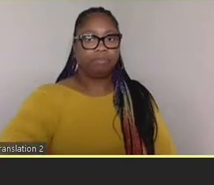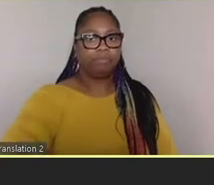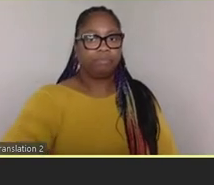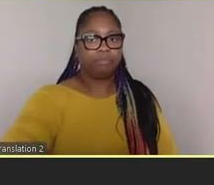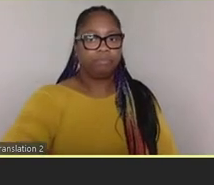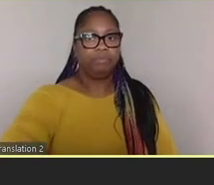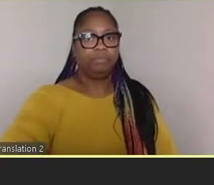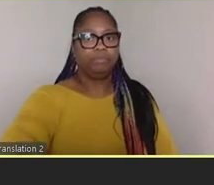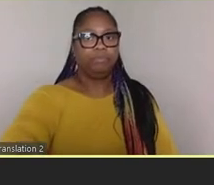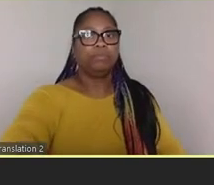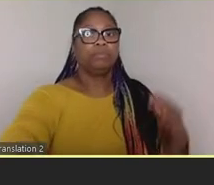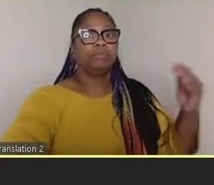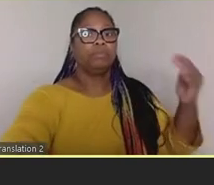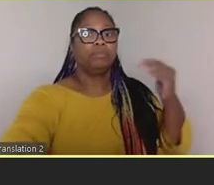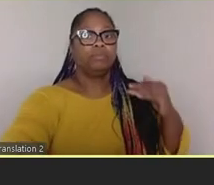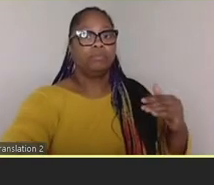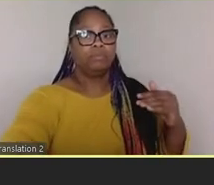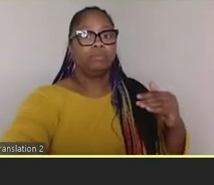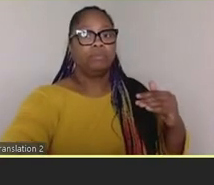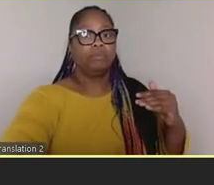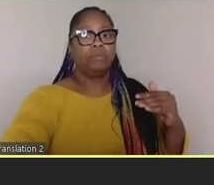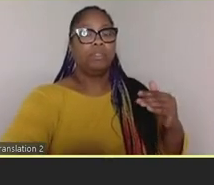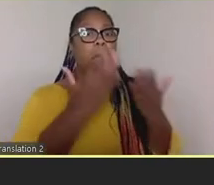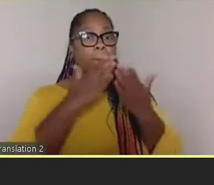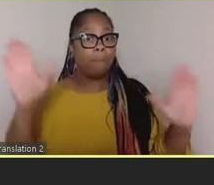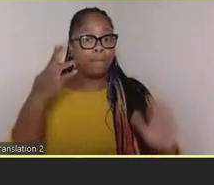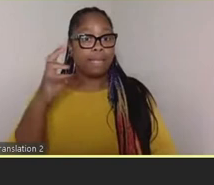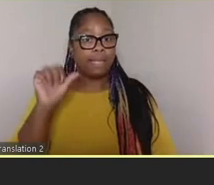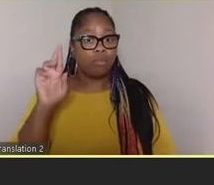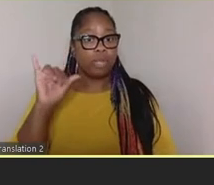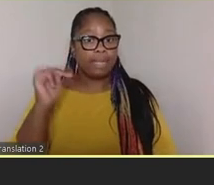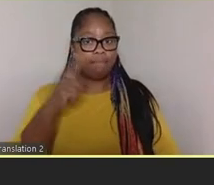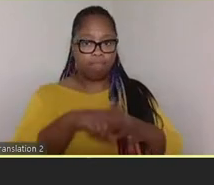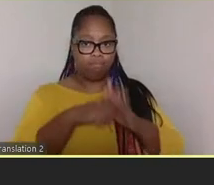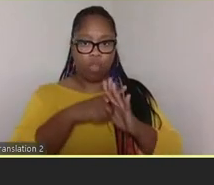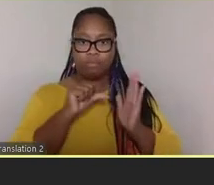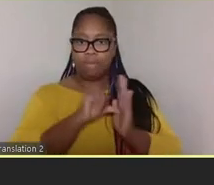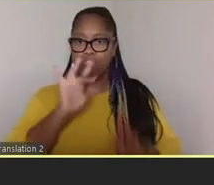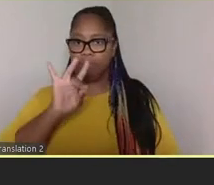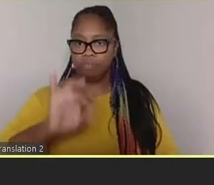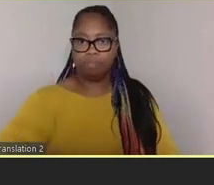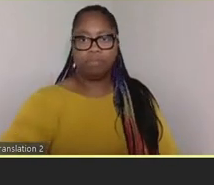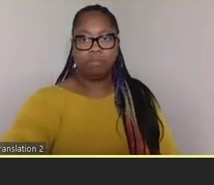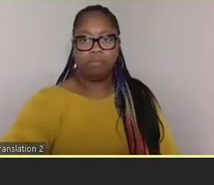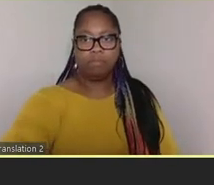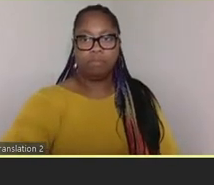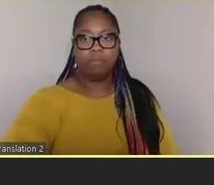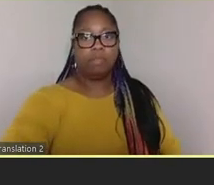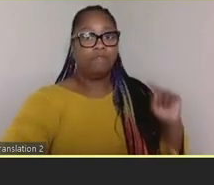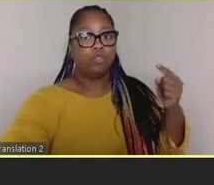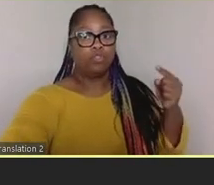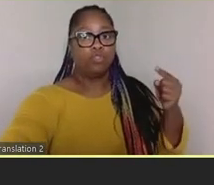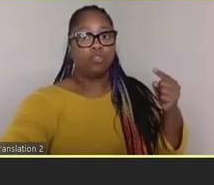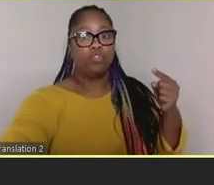The next part of the calendar is the public hearing, which begins on page 8. Our first item,